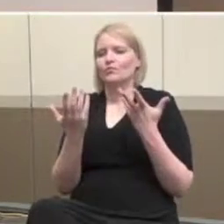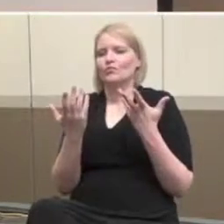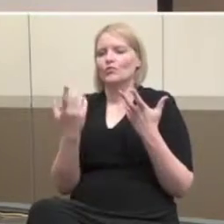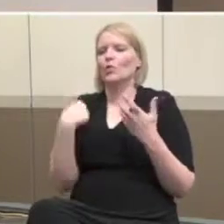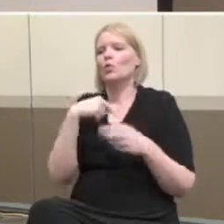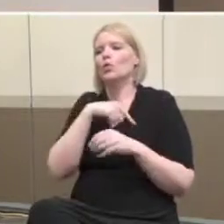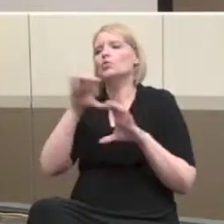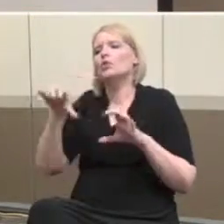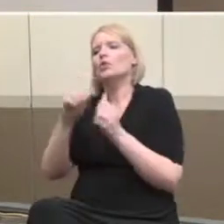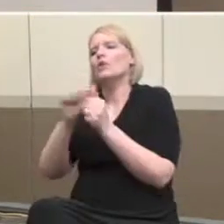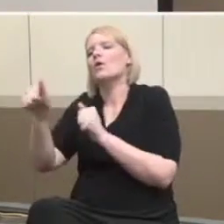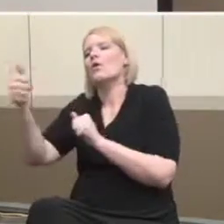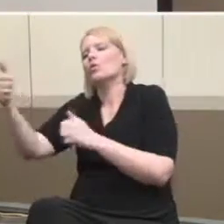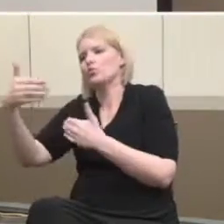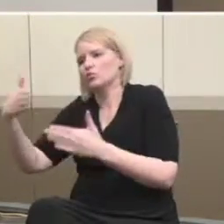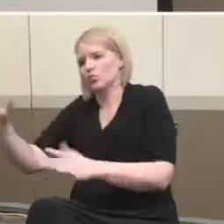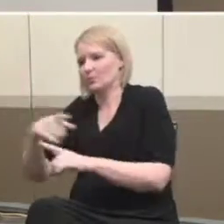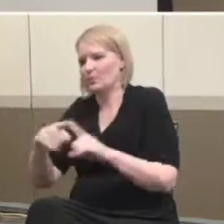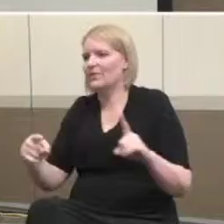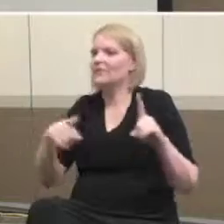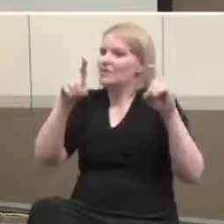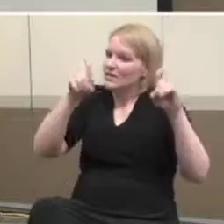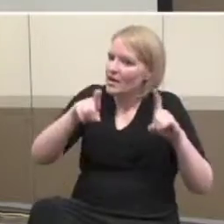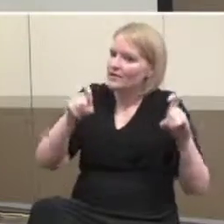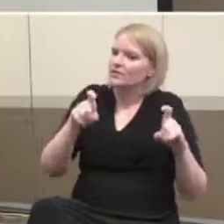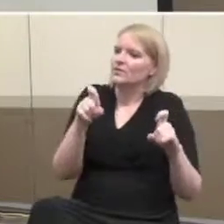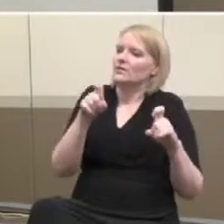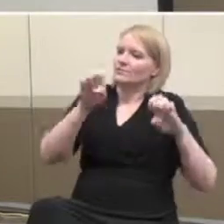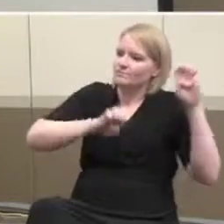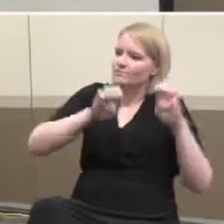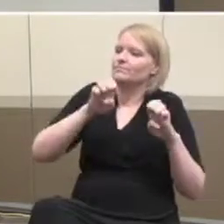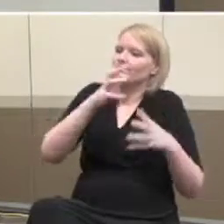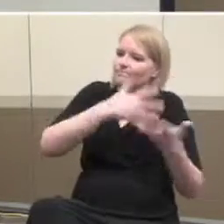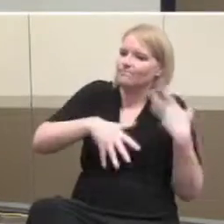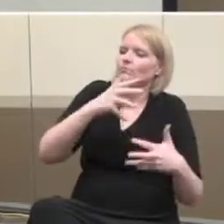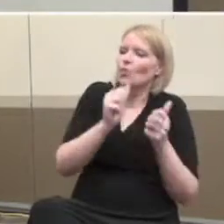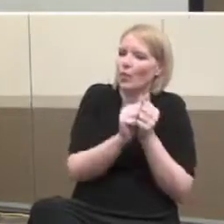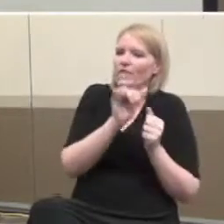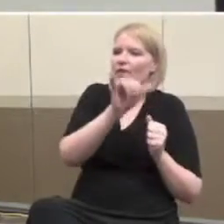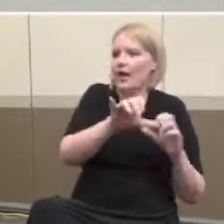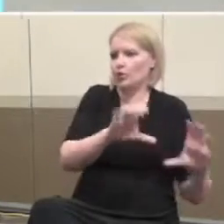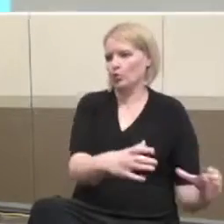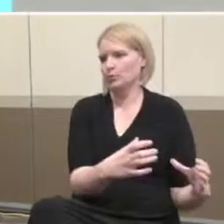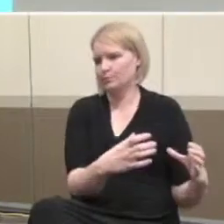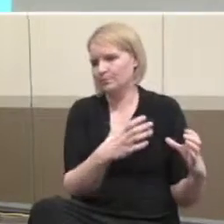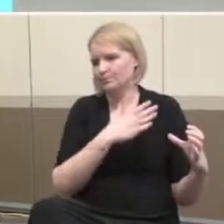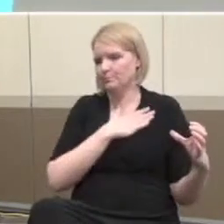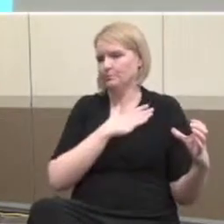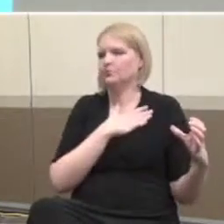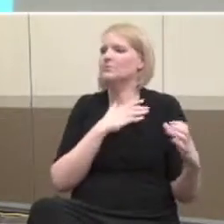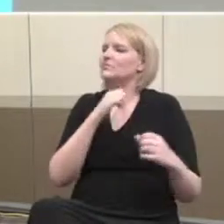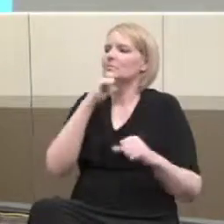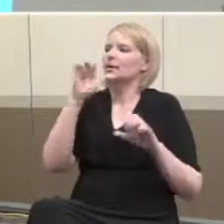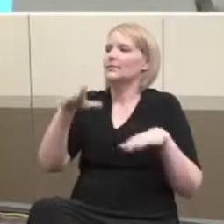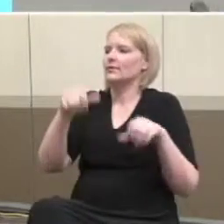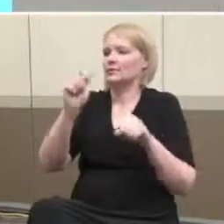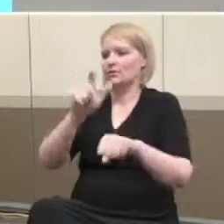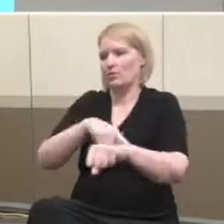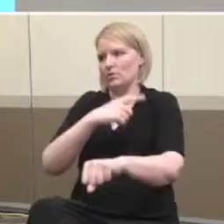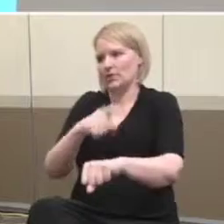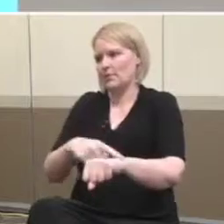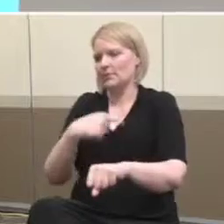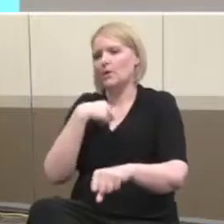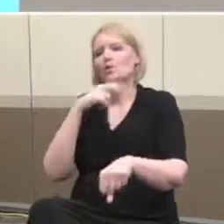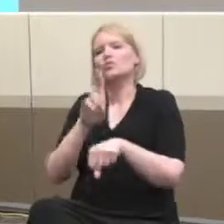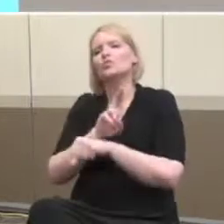other rooms as well, but I wasn't doing the real testing and the constant interaction with the other students. It didn't take long. I was using the